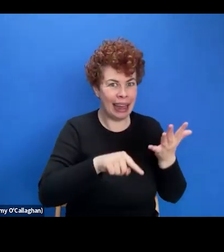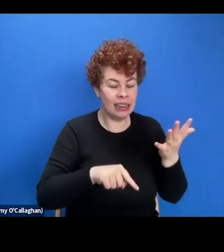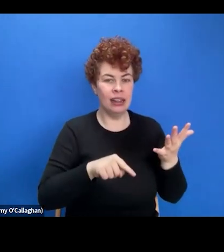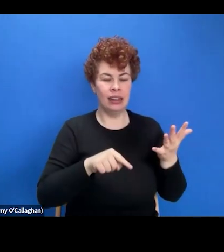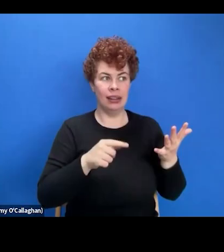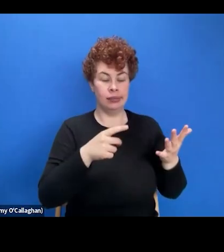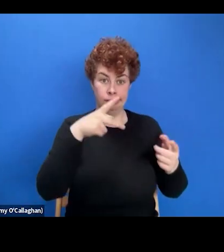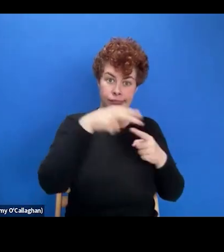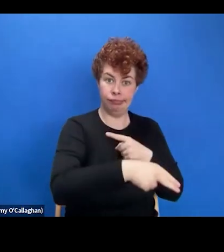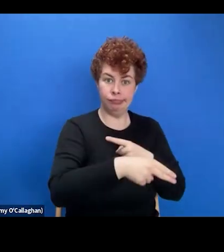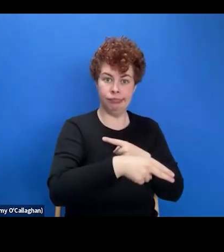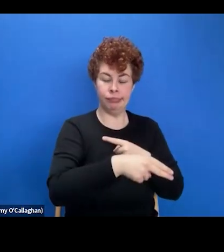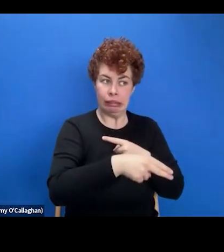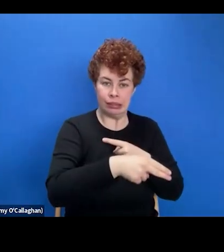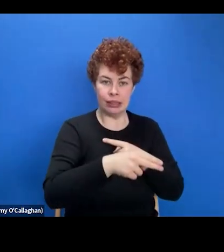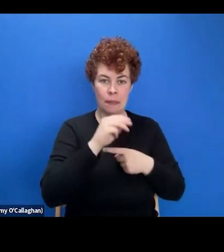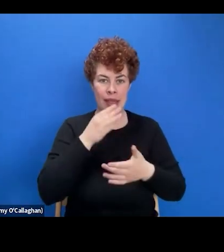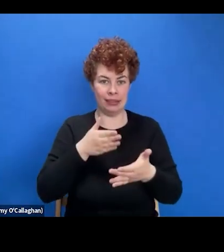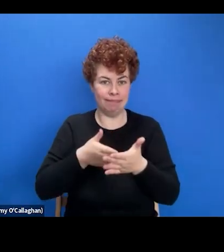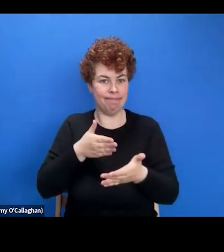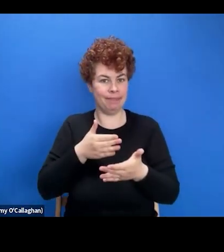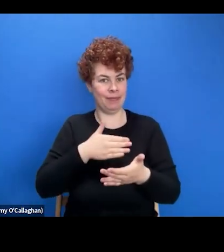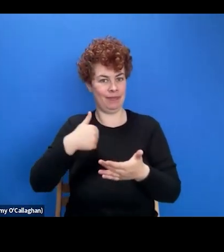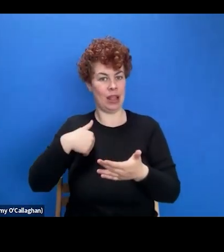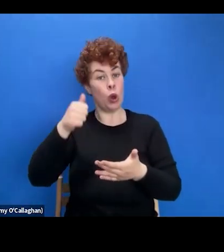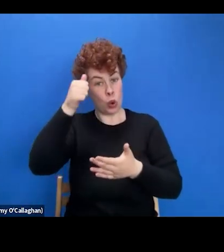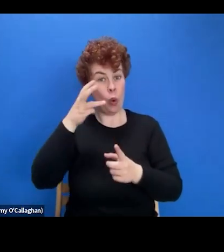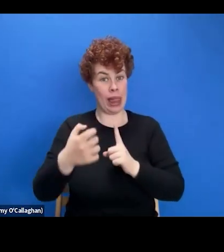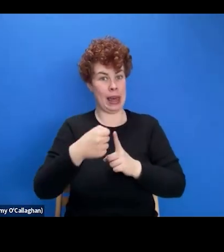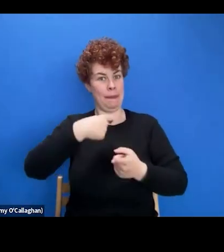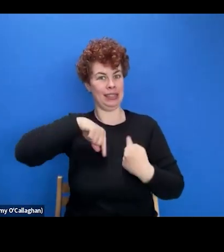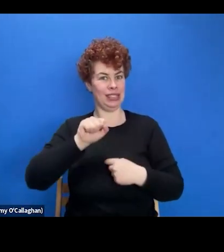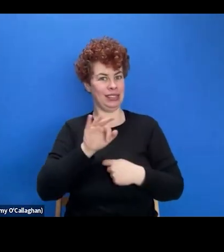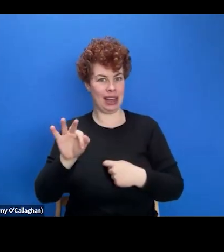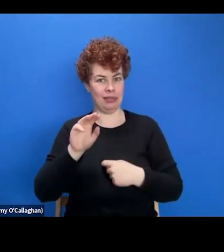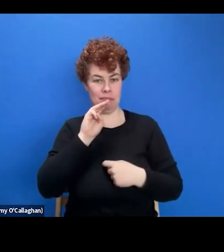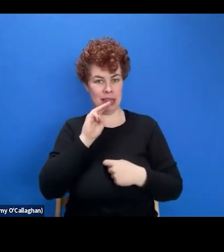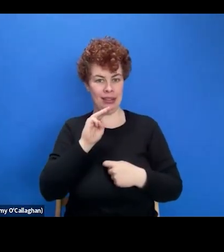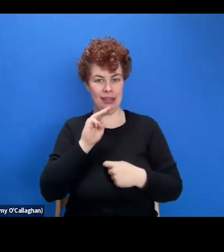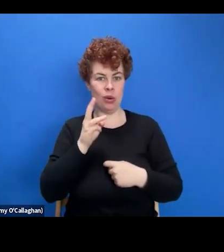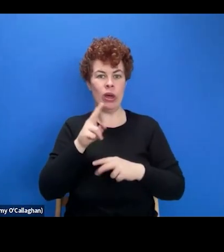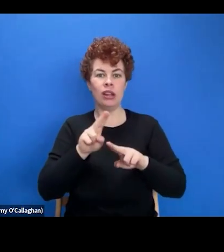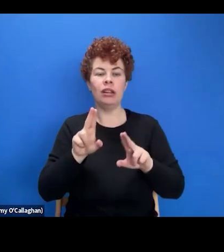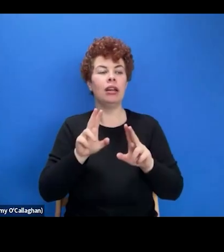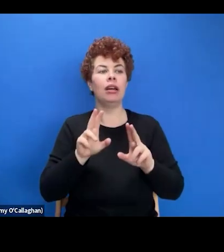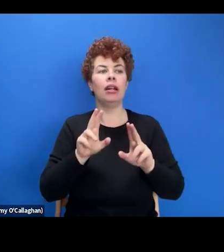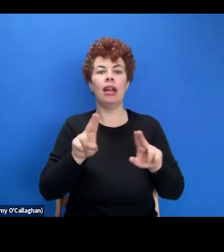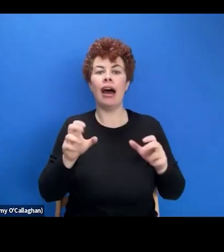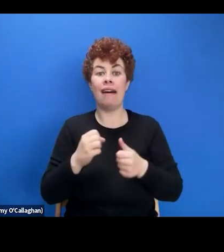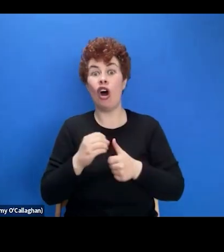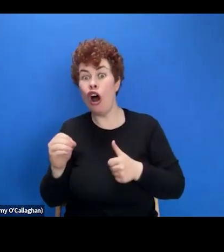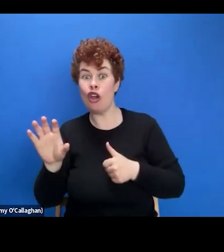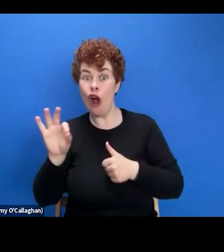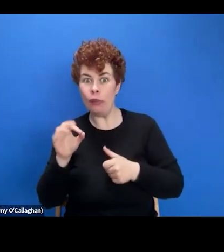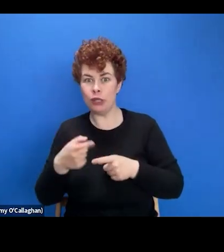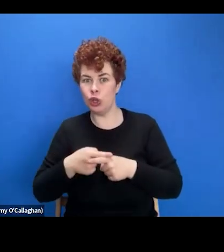that. So we made the decision to cut it, knowing as staff that there was going to be no easy alternative in the short